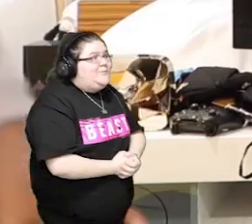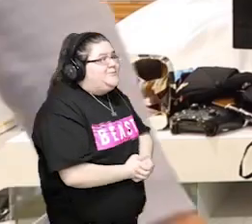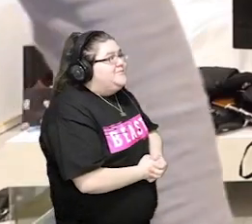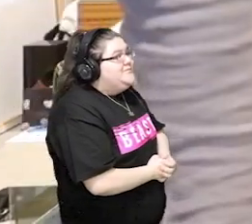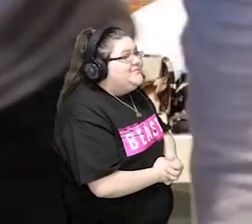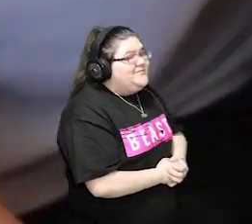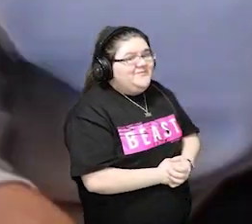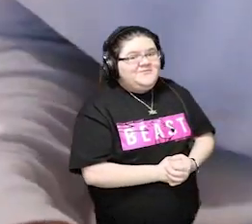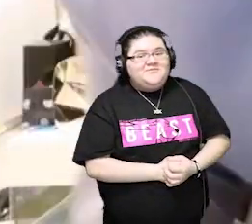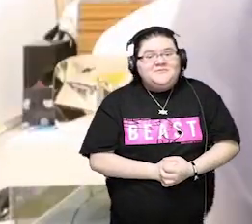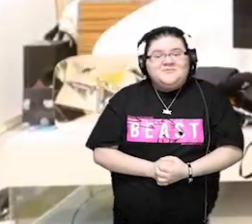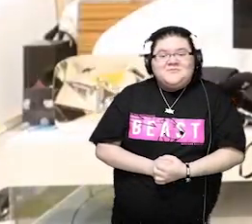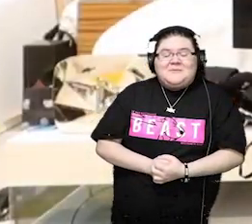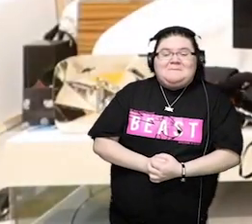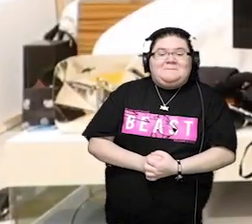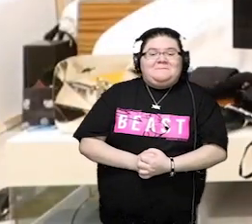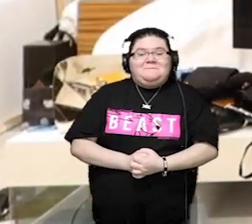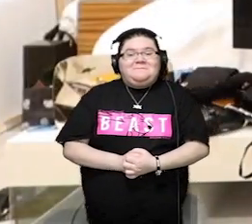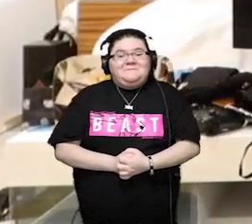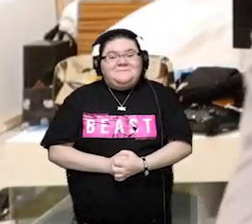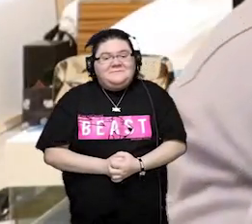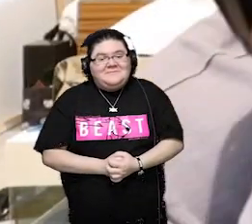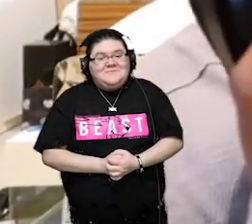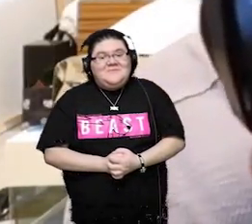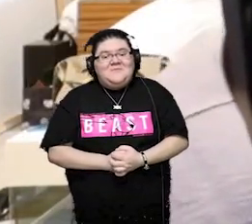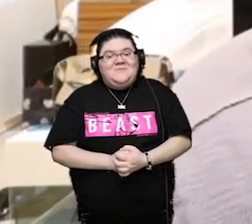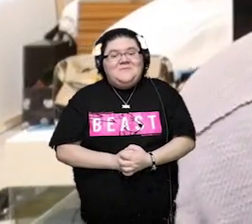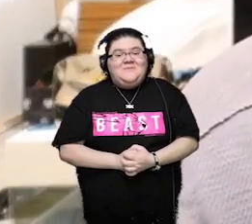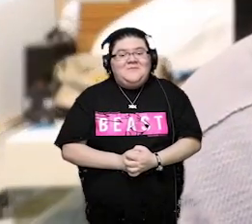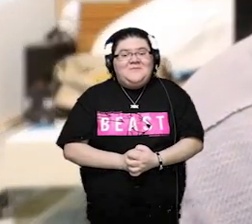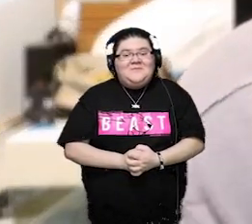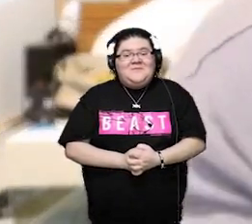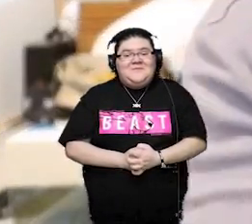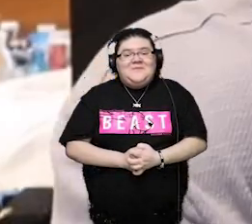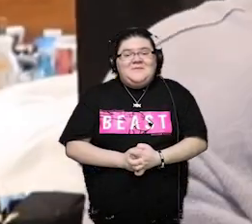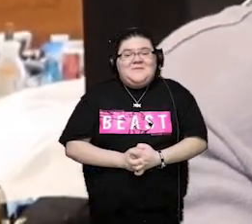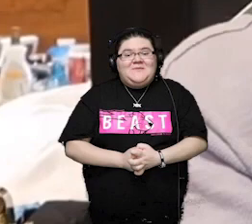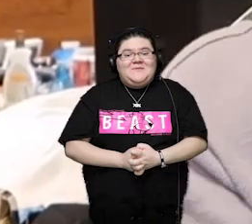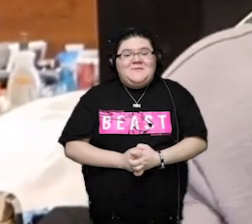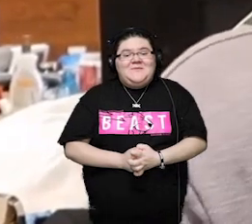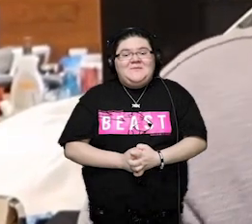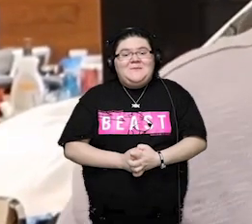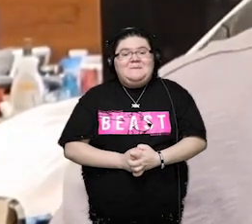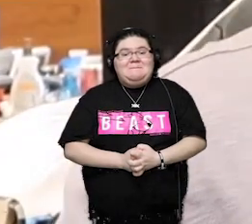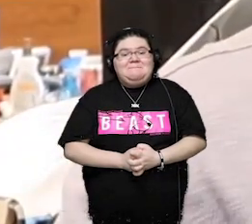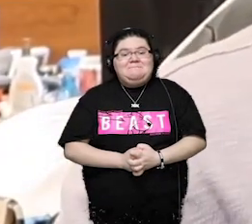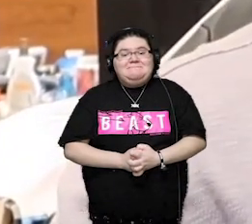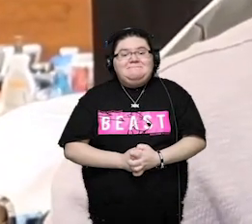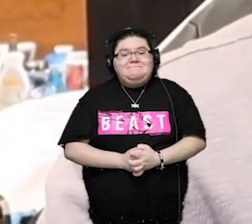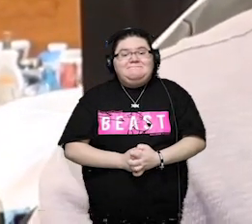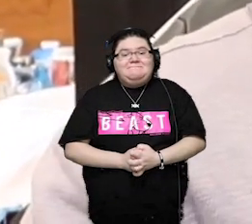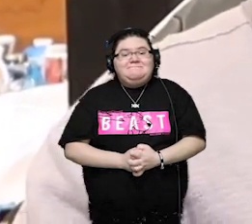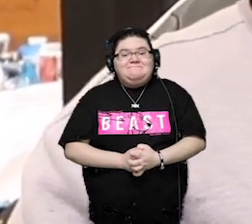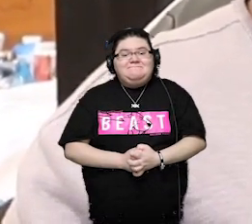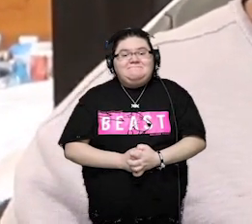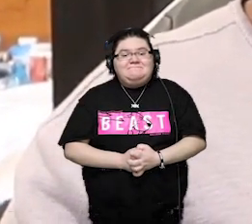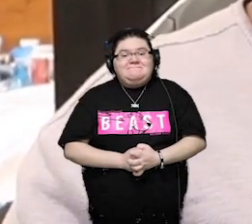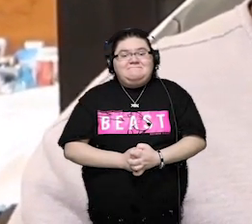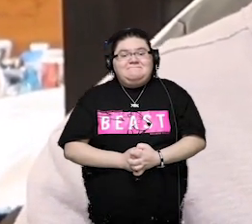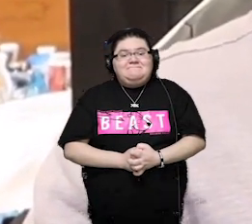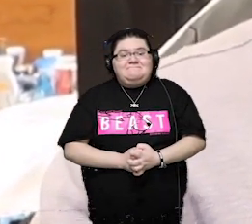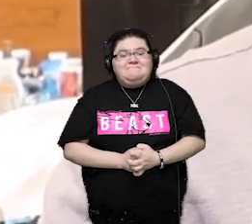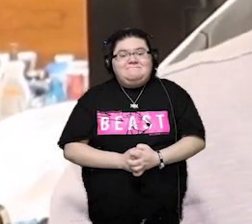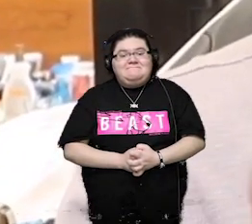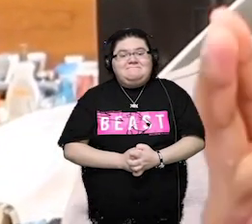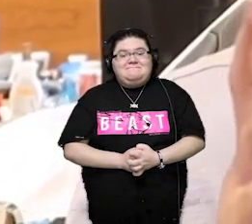Oh, two legs matter! I was so... Oh, my God! Oh, that's outrageous, you know. Yo, nah, my